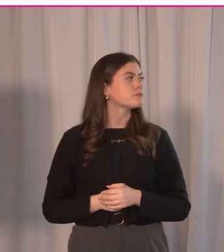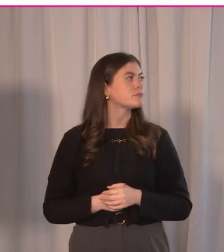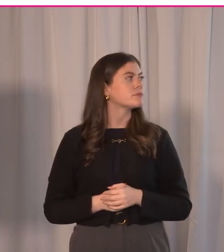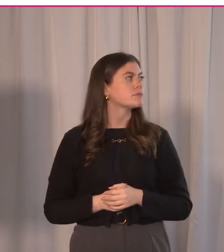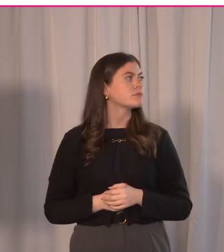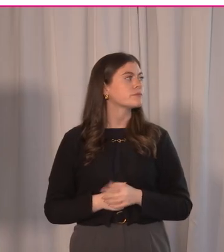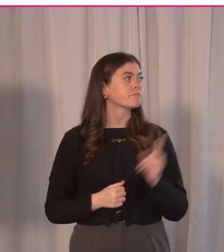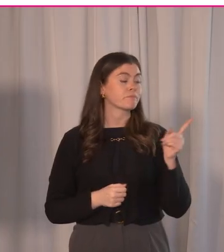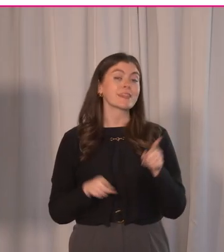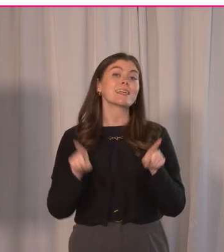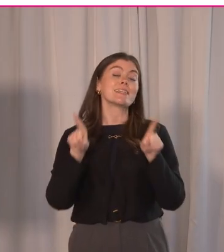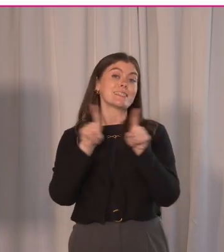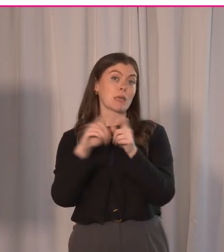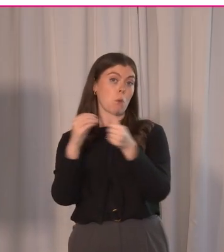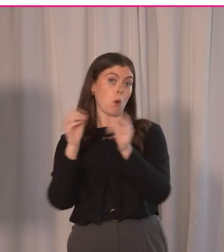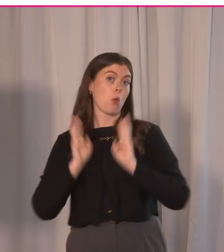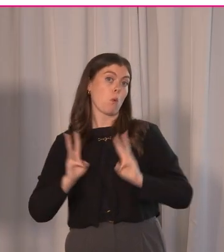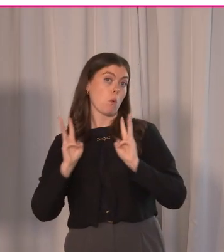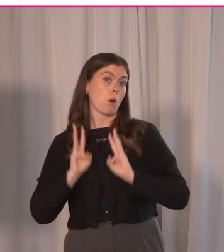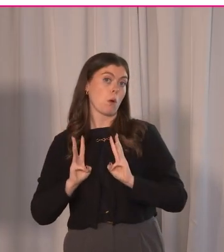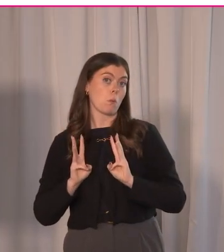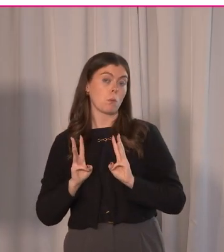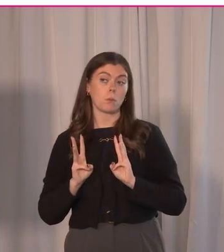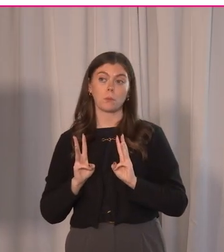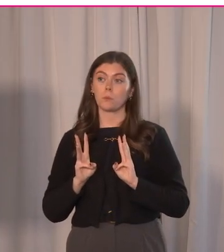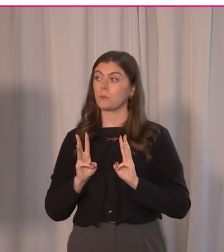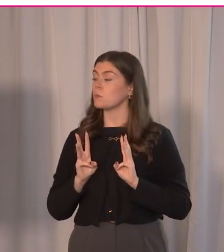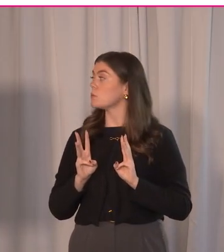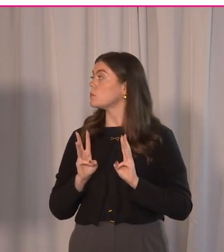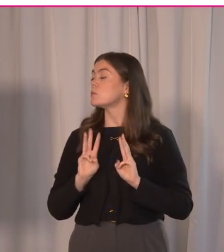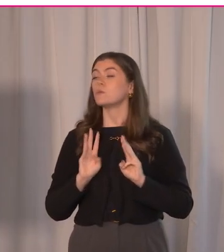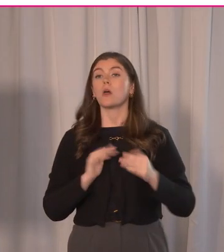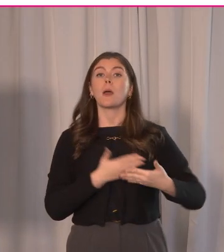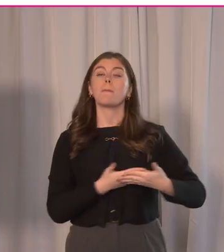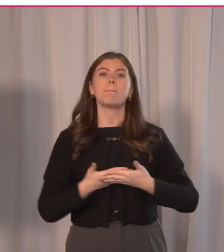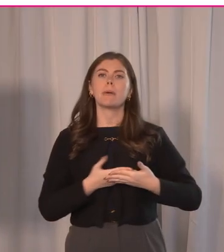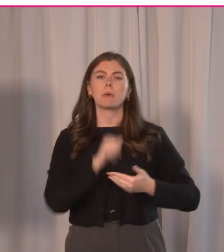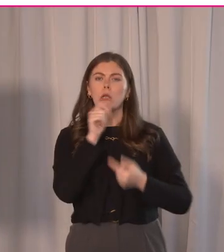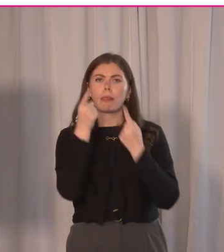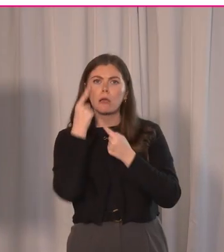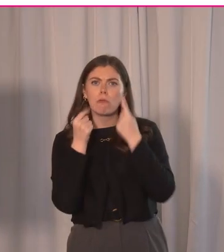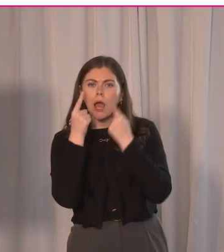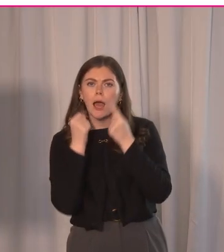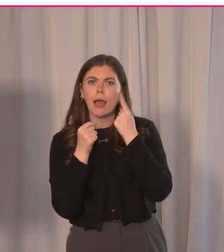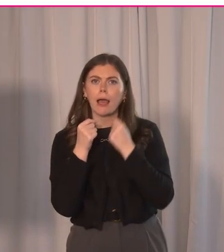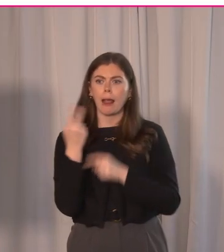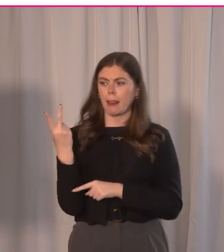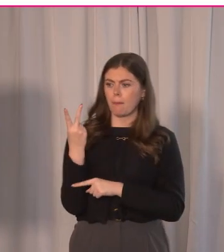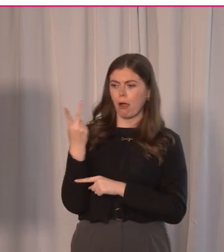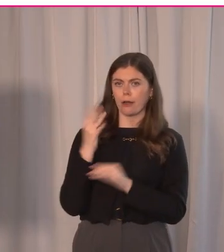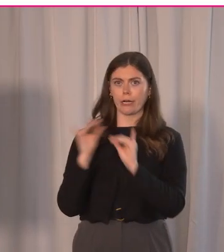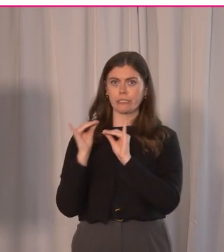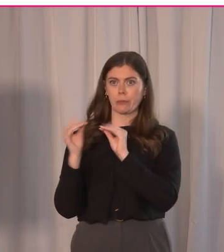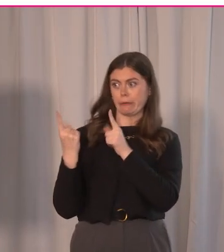Same happened to another woman when the baby didn't cry. Oh, the baby didn't cry and her partner, the interpreter went with